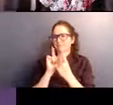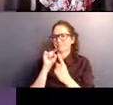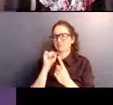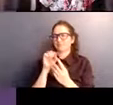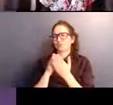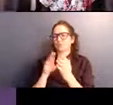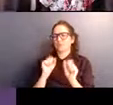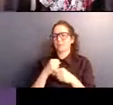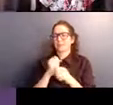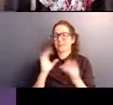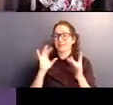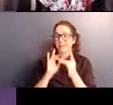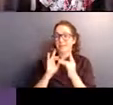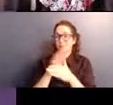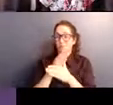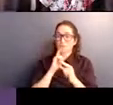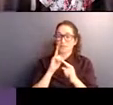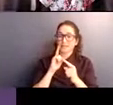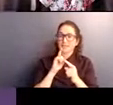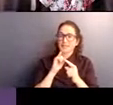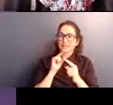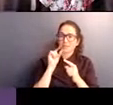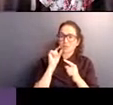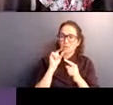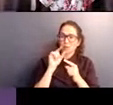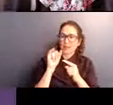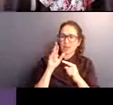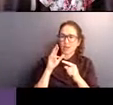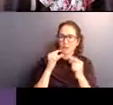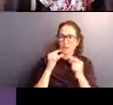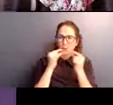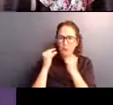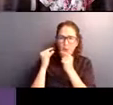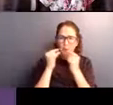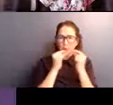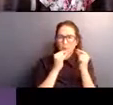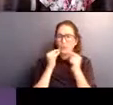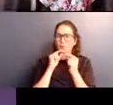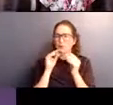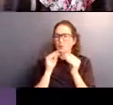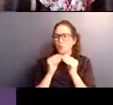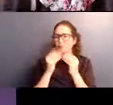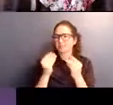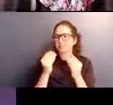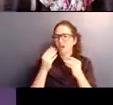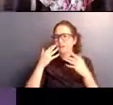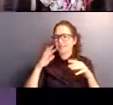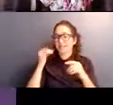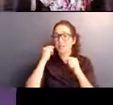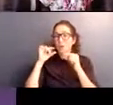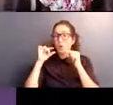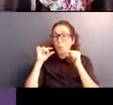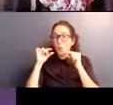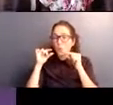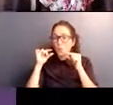connection between smaller amounts of air through a harmonica means softer sounds, while larger amounts of